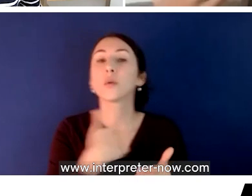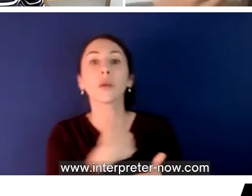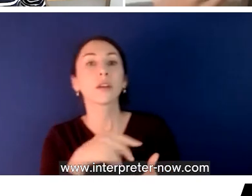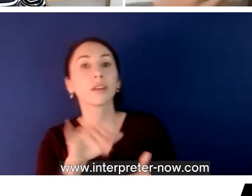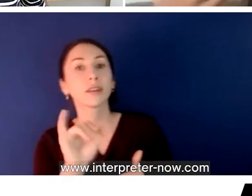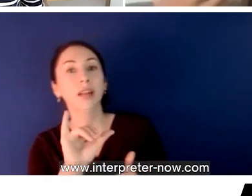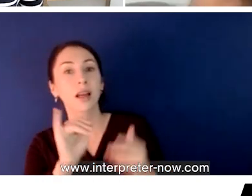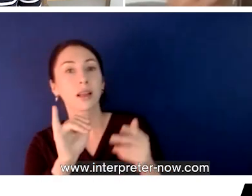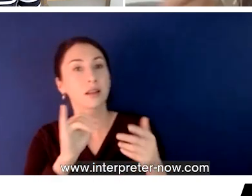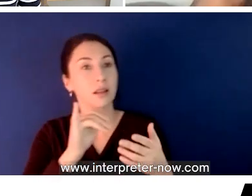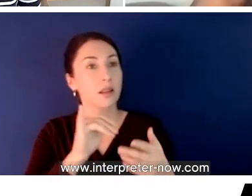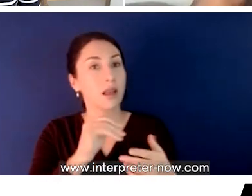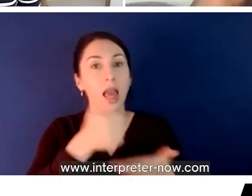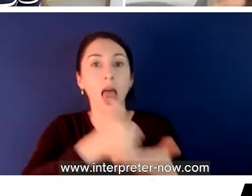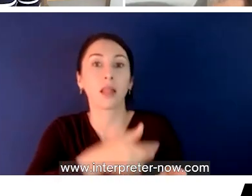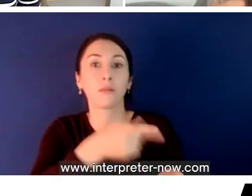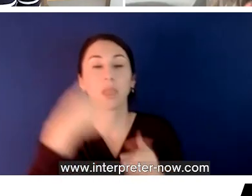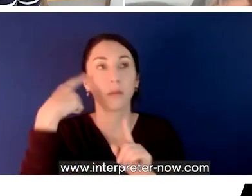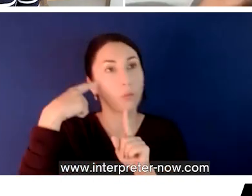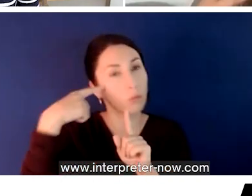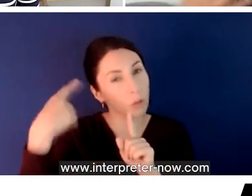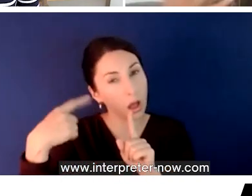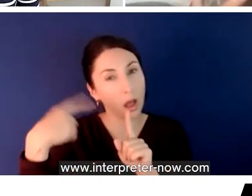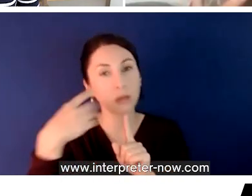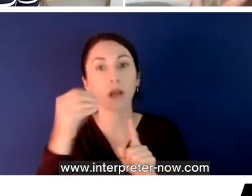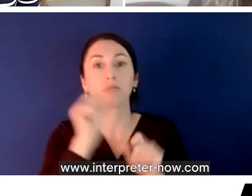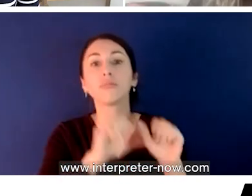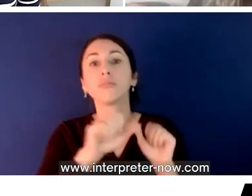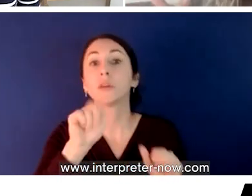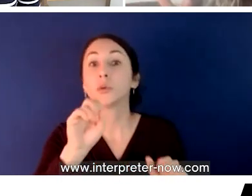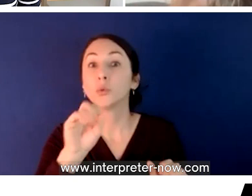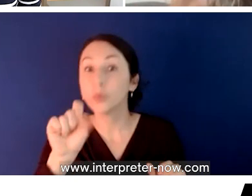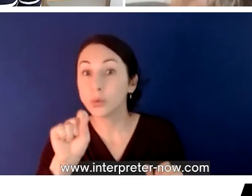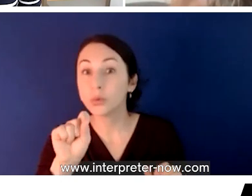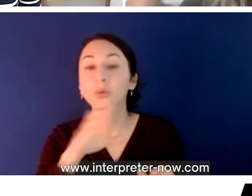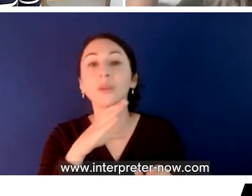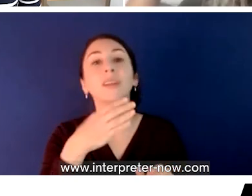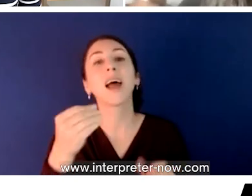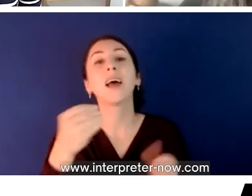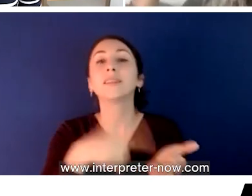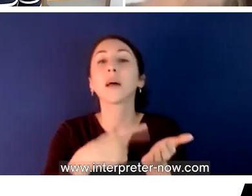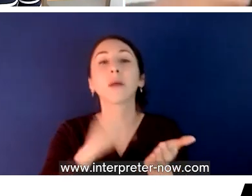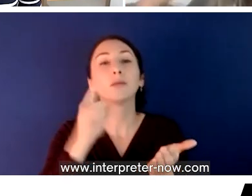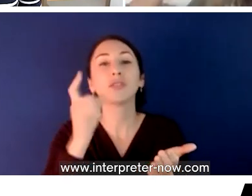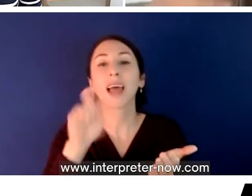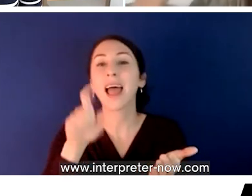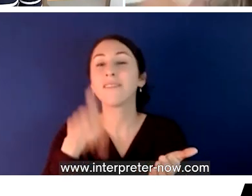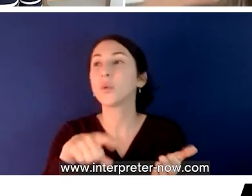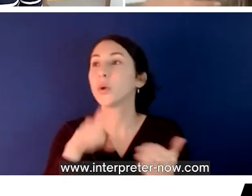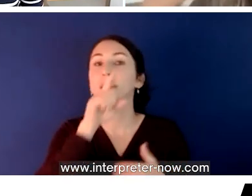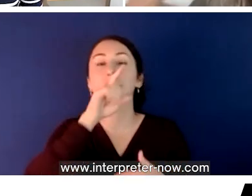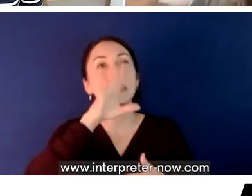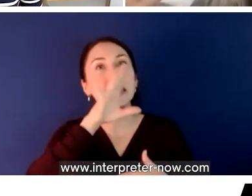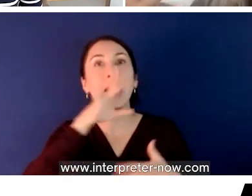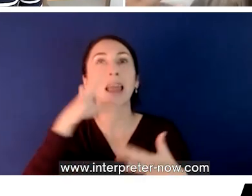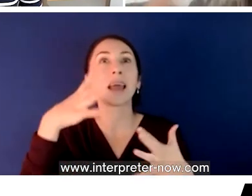is like the perfect example. It's really about helping them process and giving them the tools and help them get out of their own head, because sometimes they just need to say